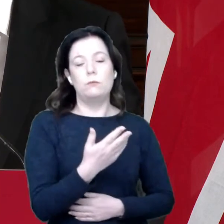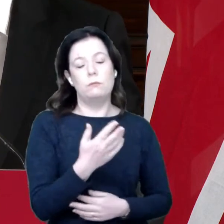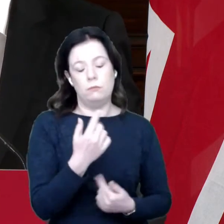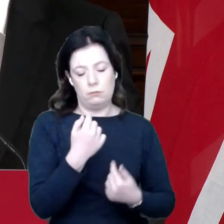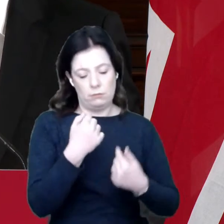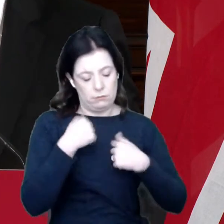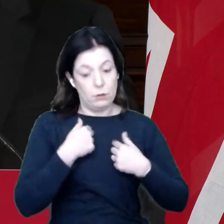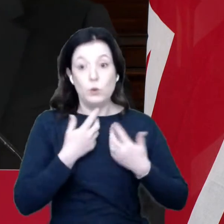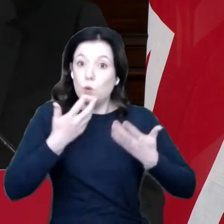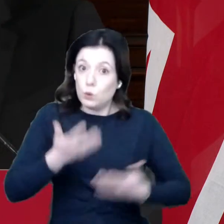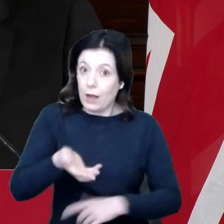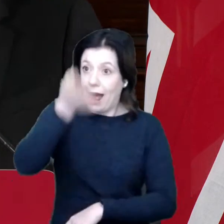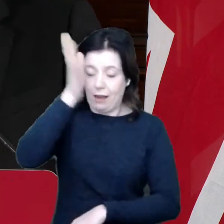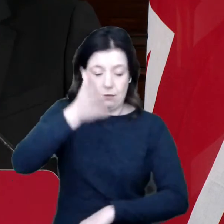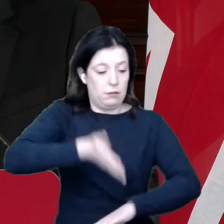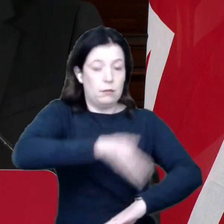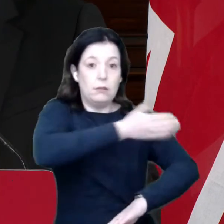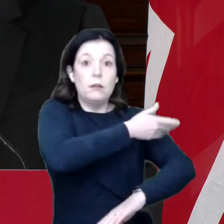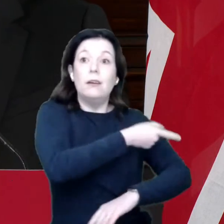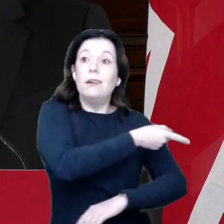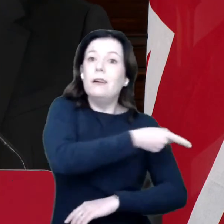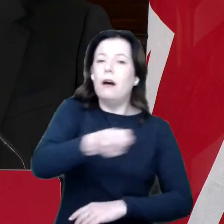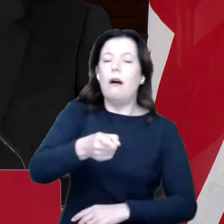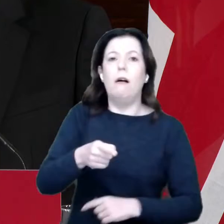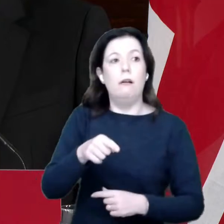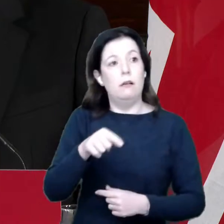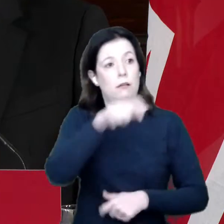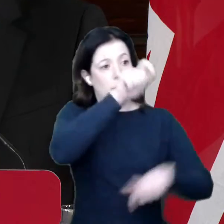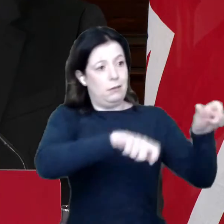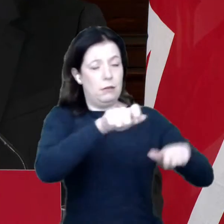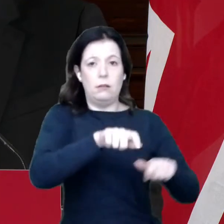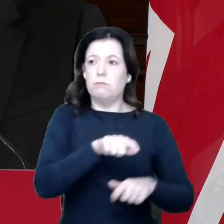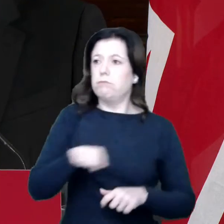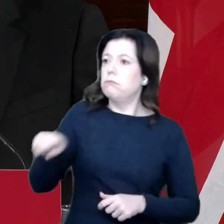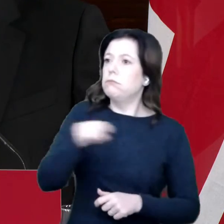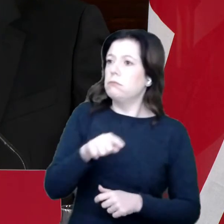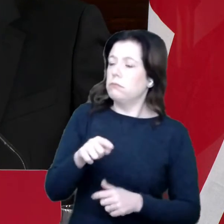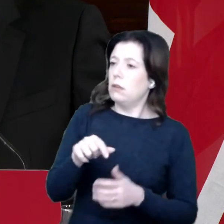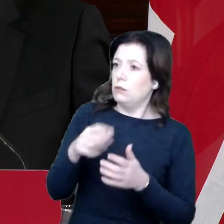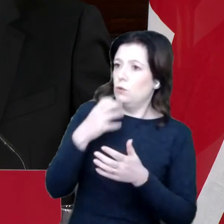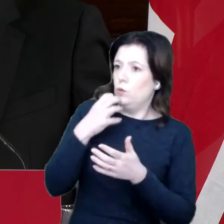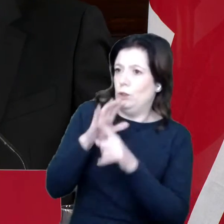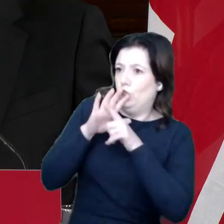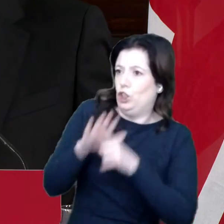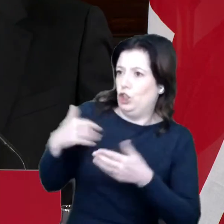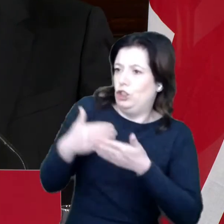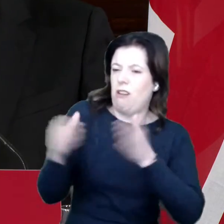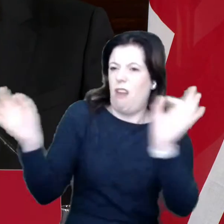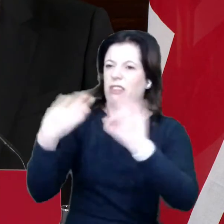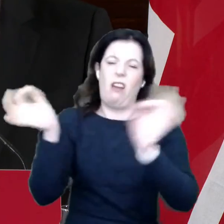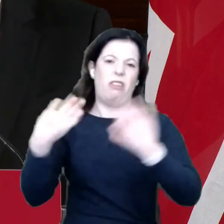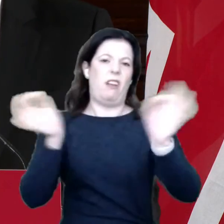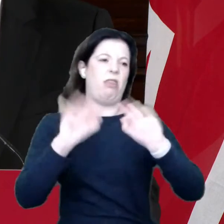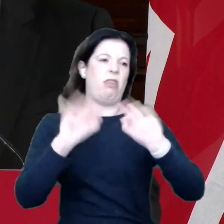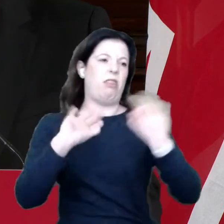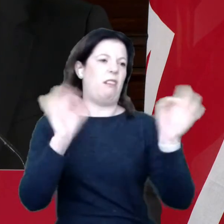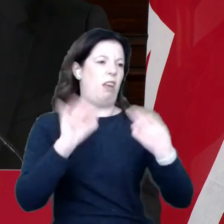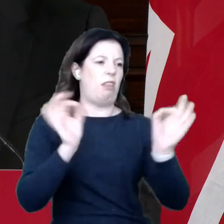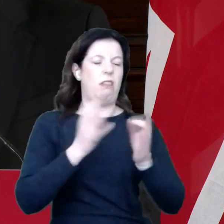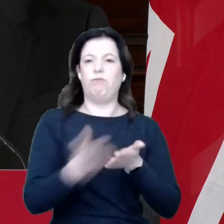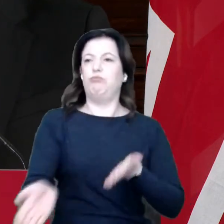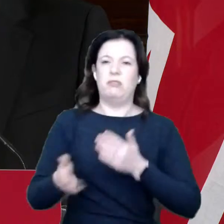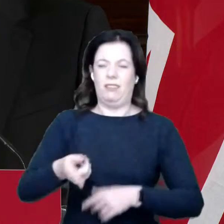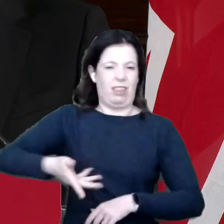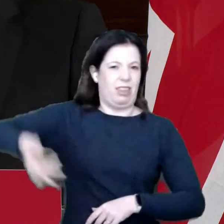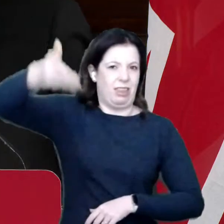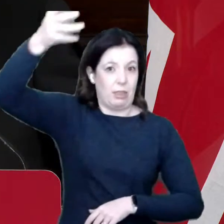that all those that deny there is a problem, there was a problem of anti-Semitism, all those that pretend it was